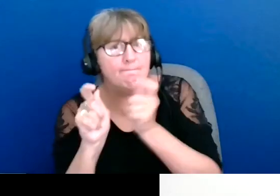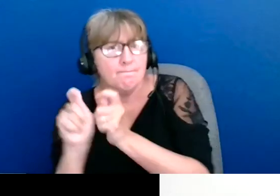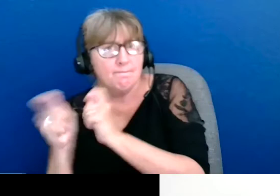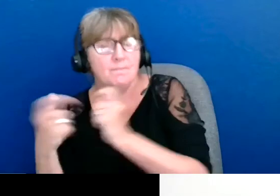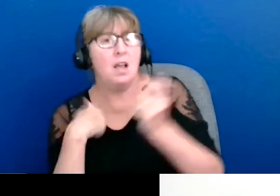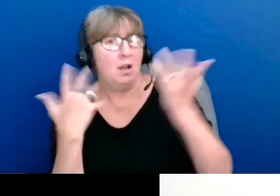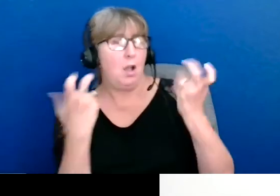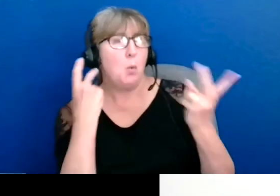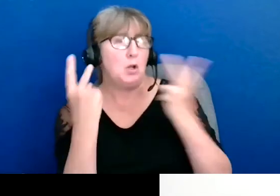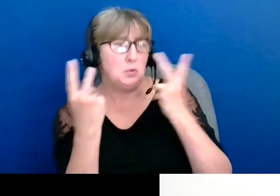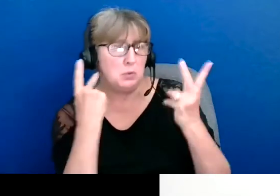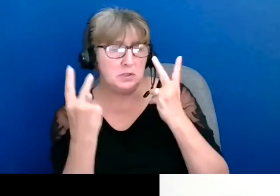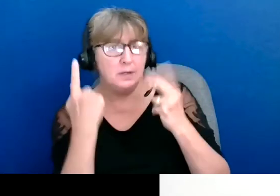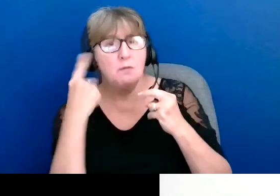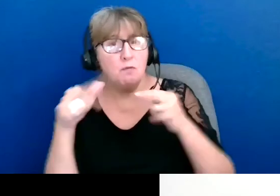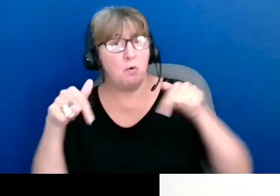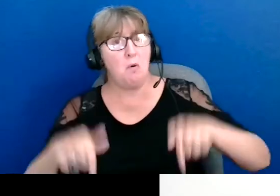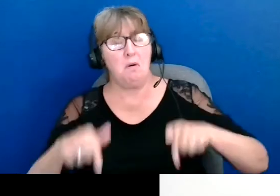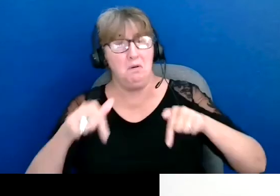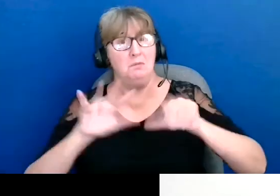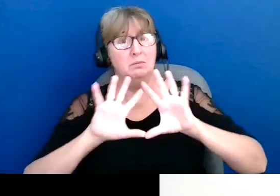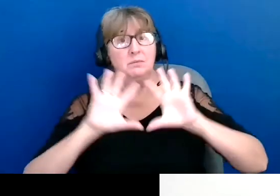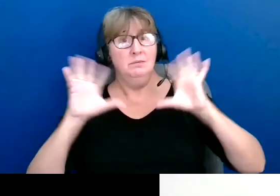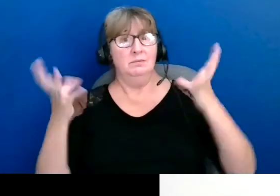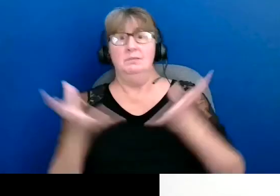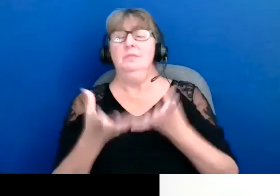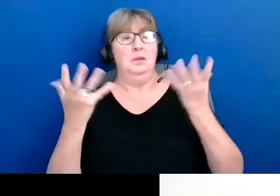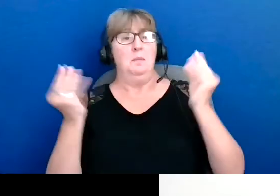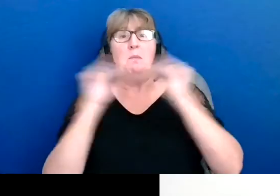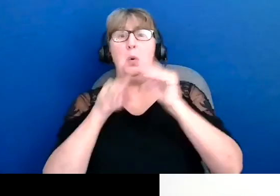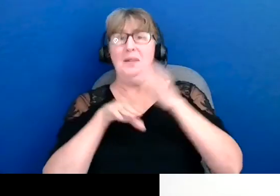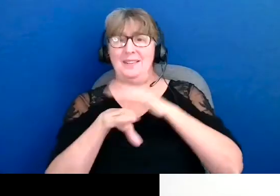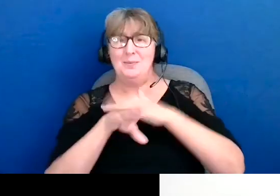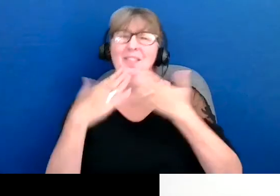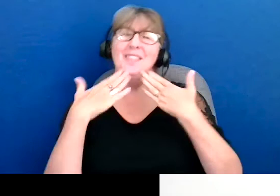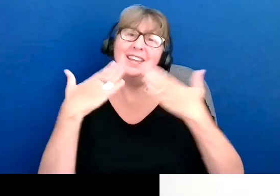as well to make our society more accessible. So thank you so much.